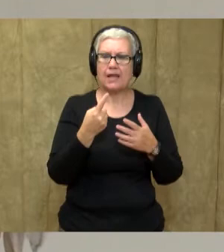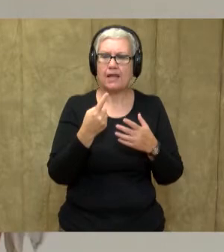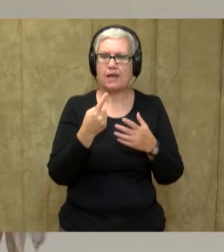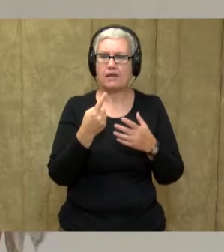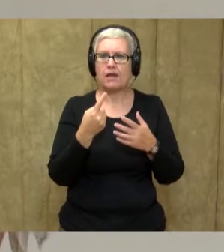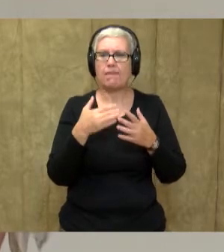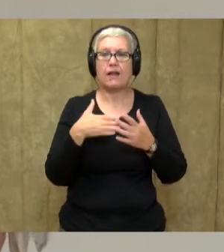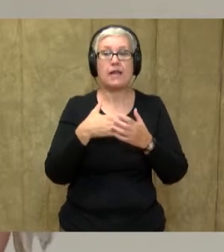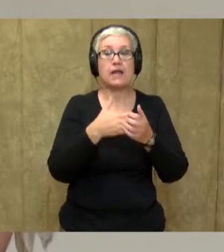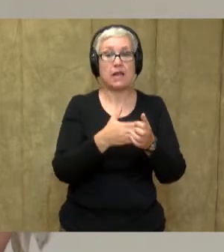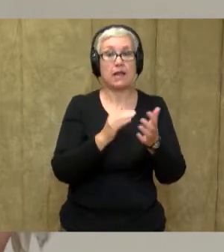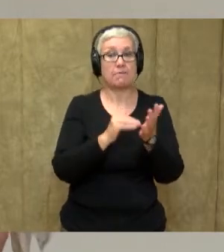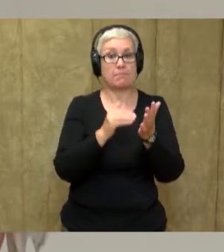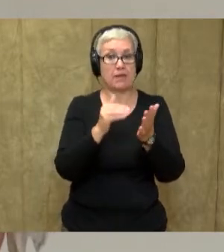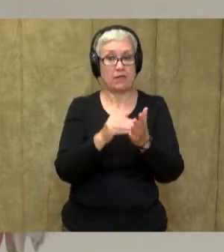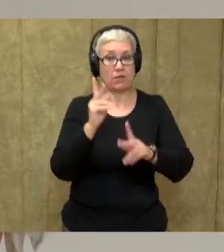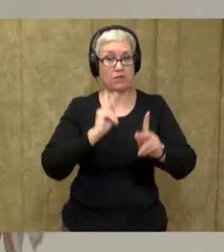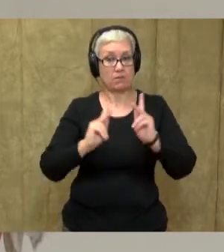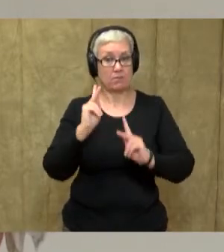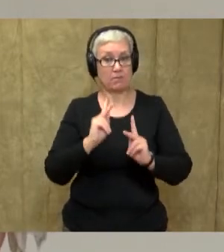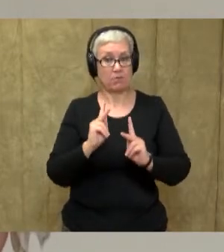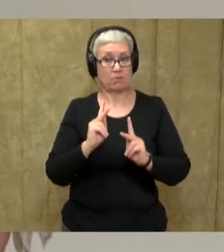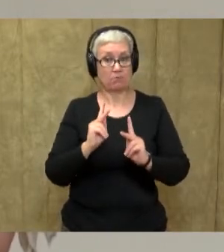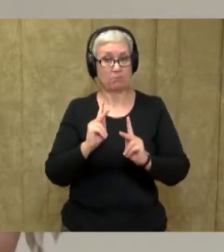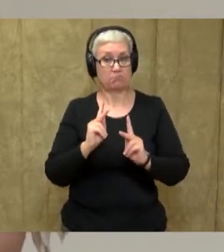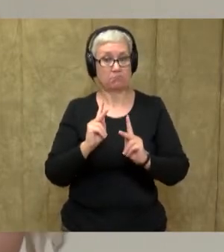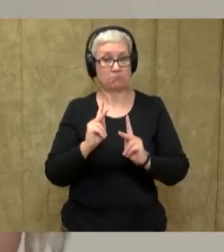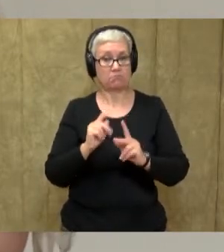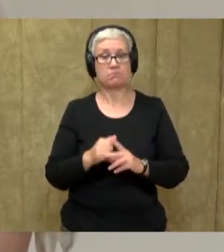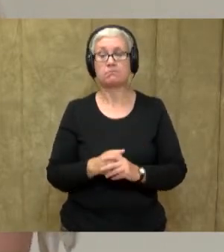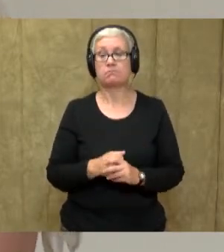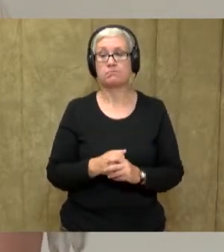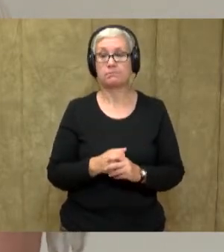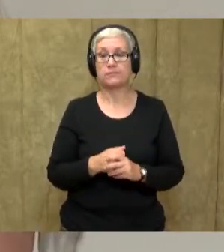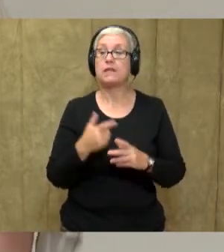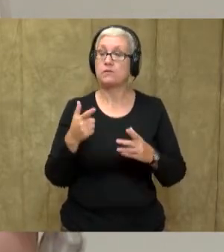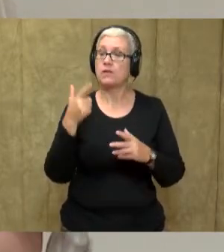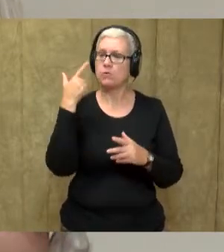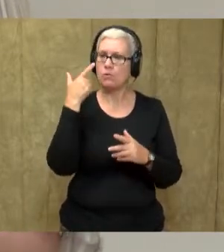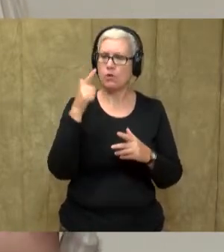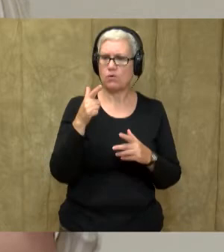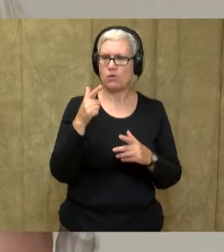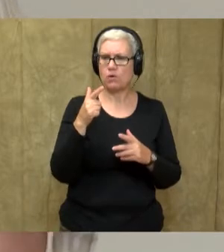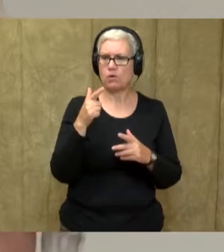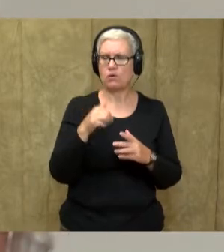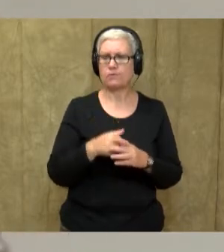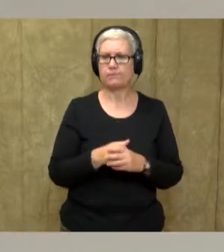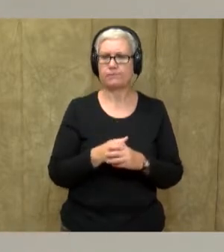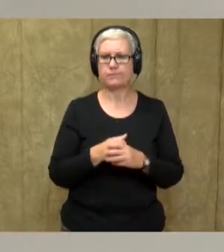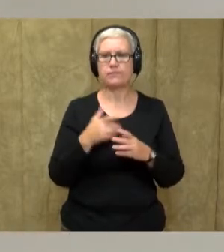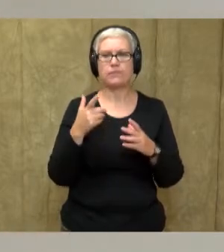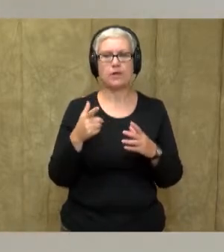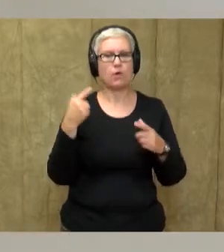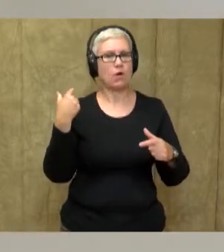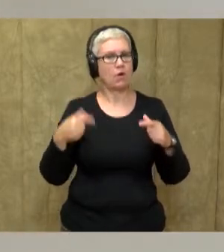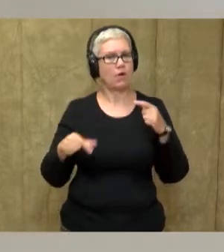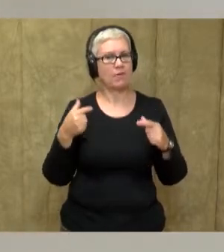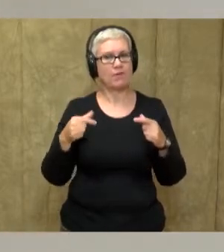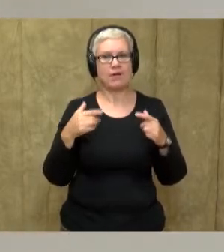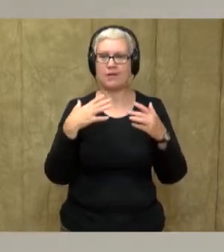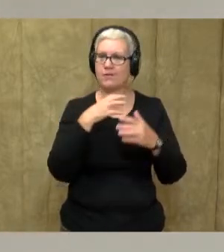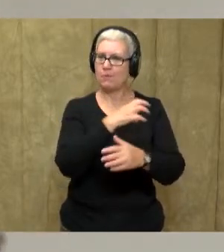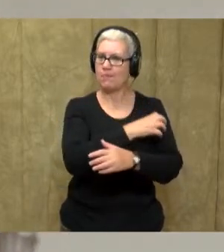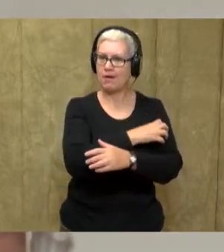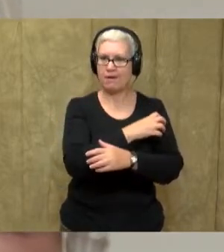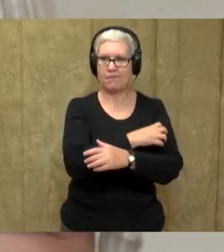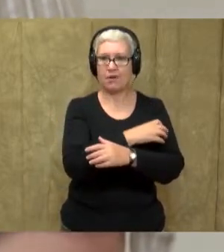could lead millions of people? So that's what we're going to look at. And guys, that's why argument is so powerful.